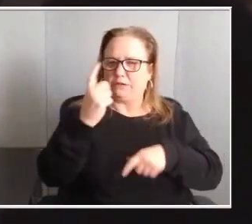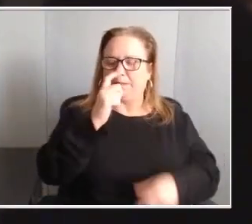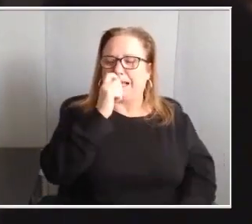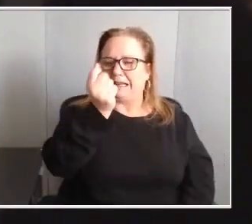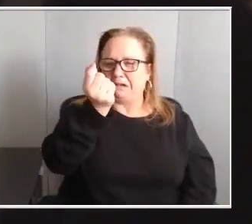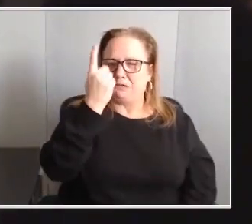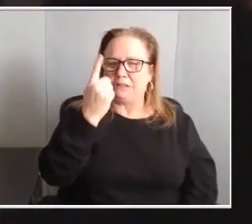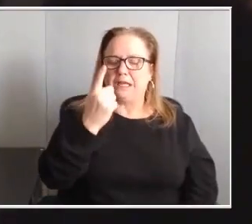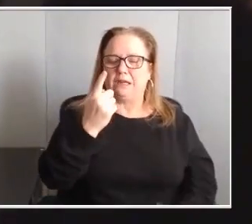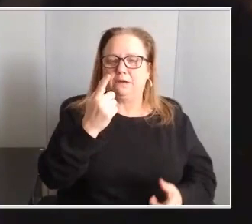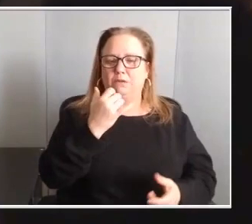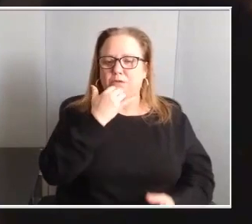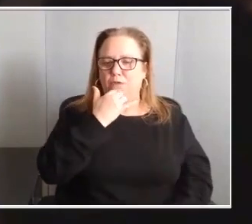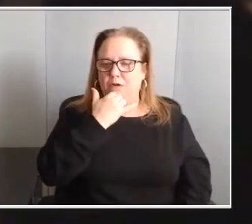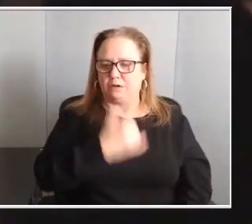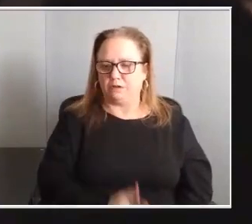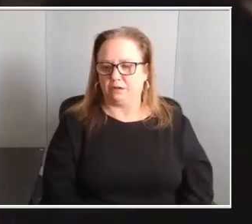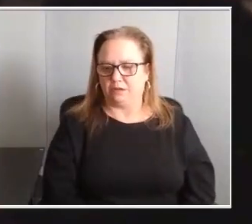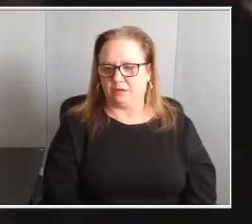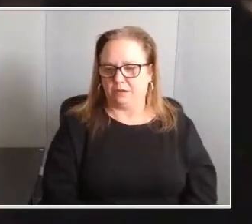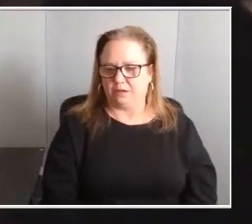understand what was wrong.